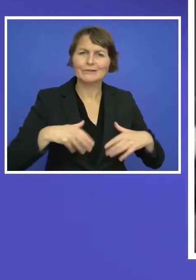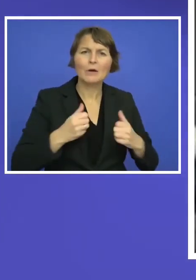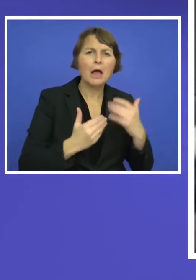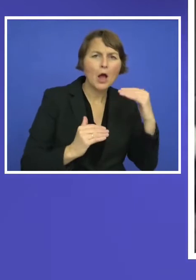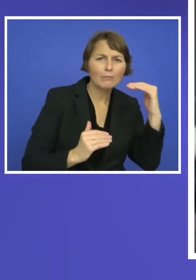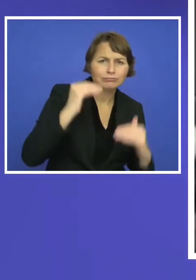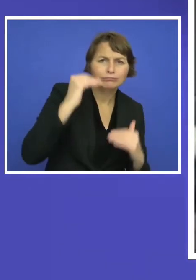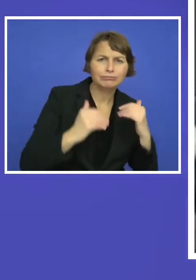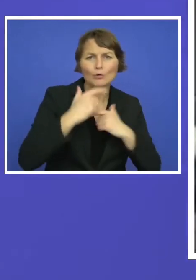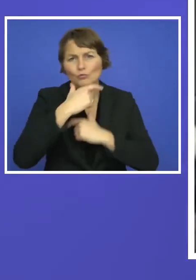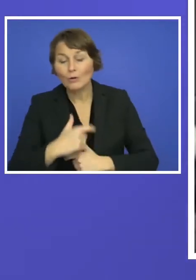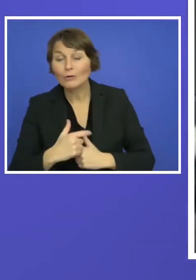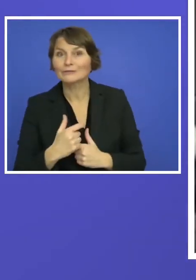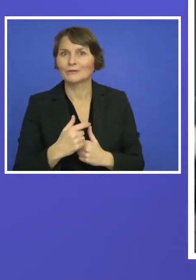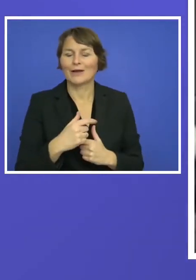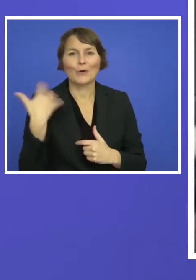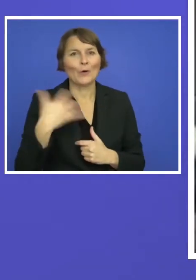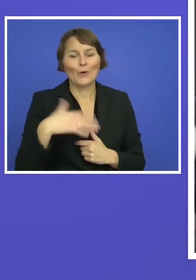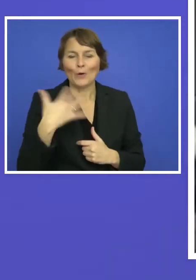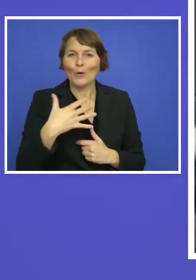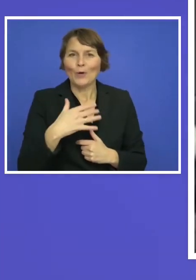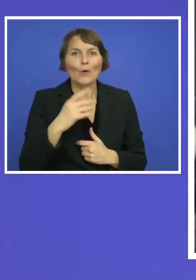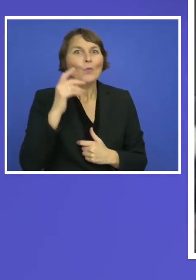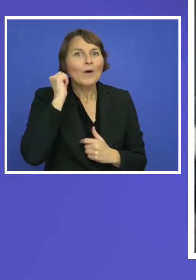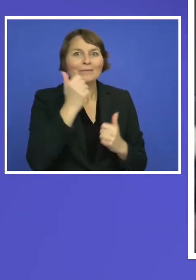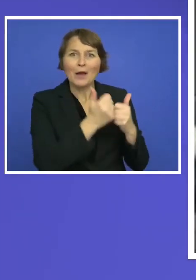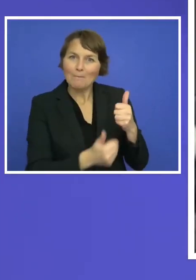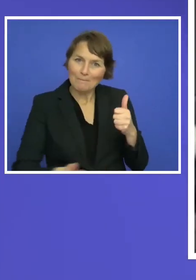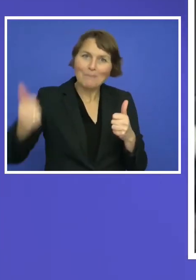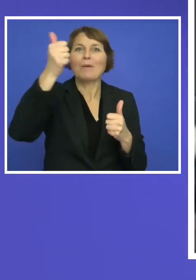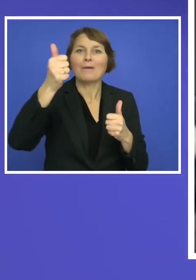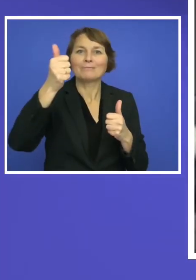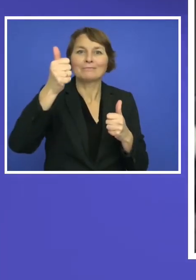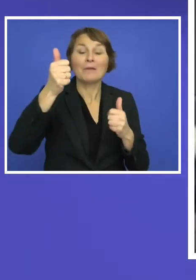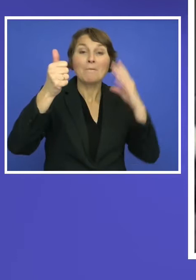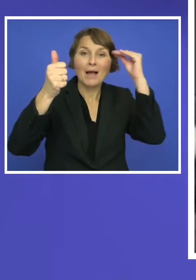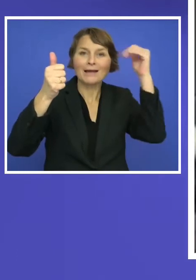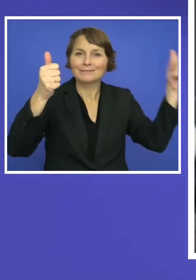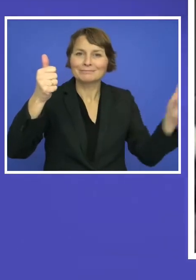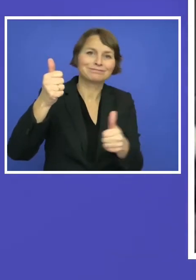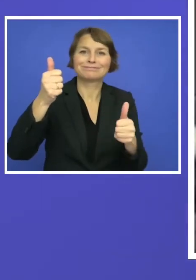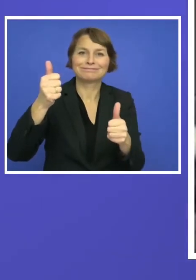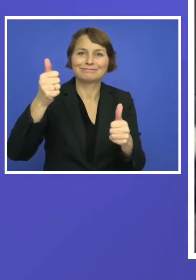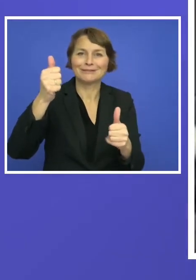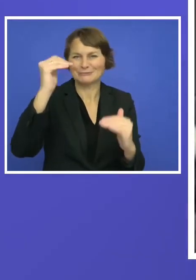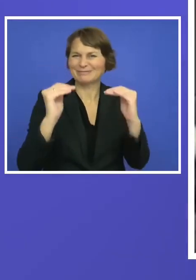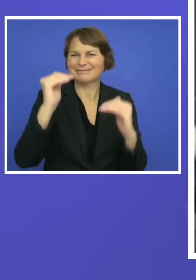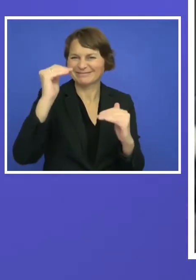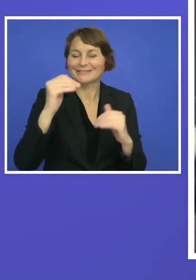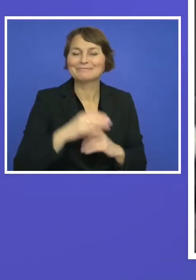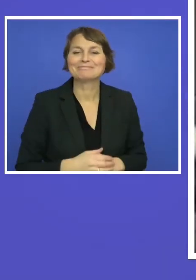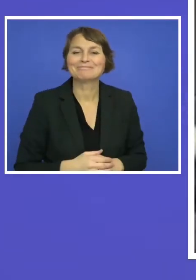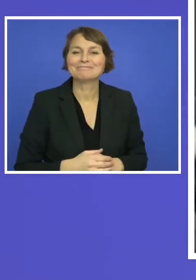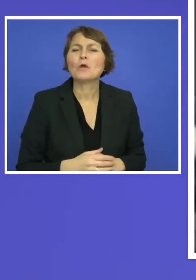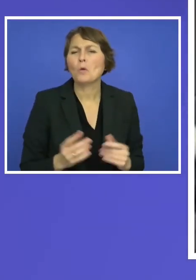majority of leadership roles. So we'll be coming back to you, Pavi, to touch upon that in a moment. But I'd like to turn to a different part of